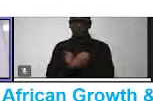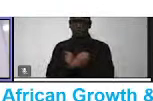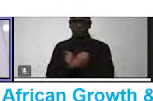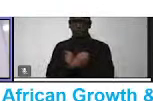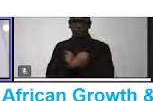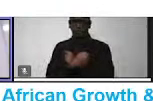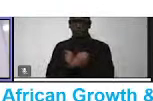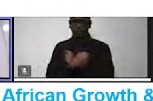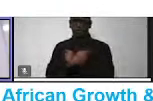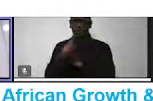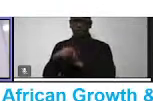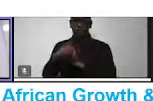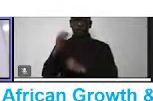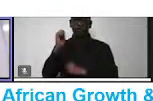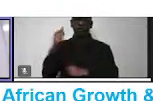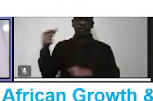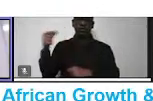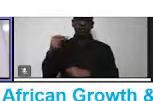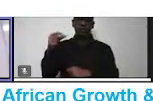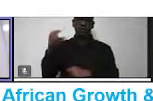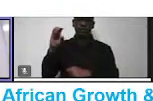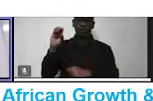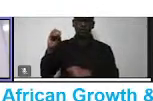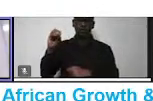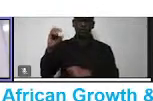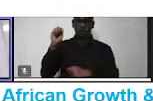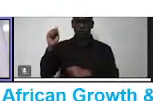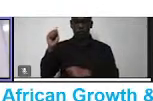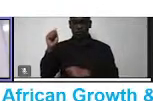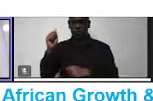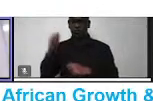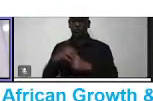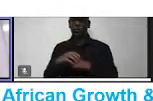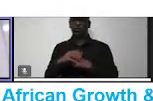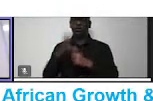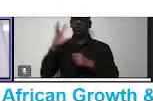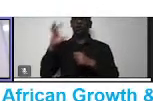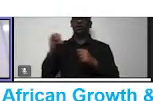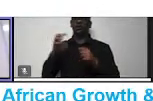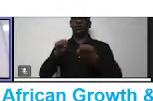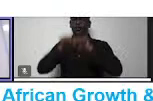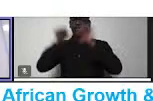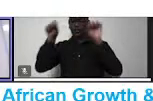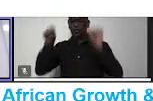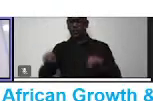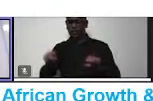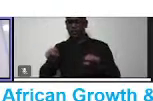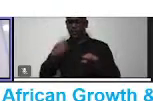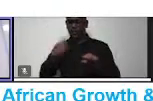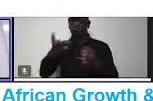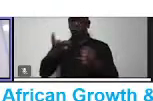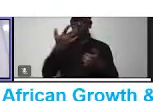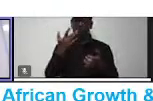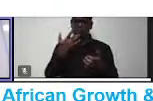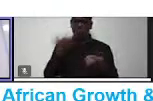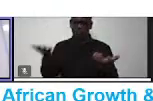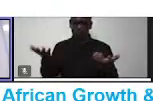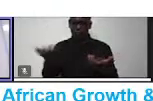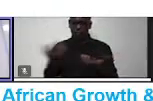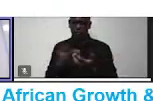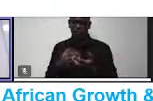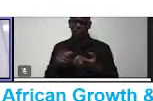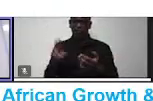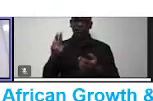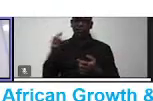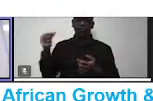AGOA builds upon a system called the General System of Preferences, which is referred to as GSP.